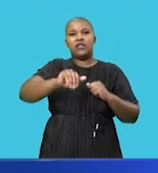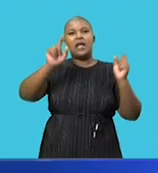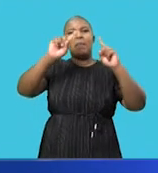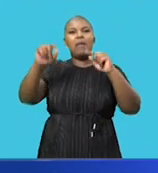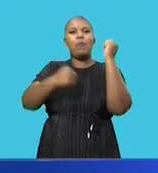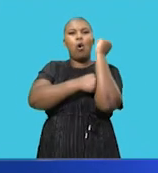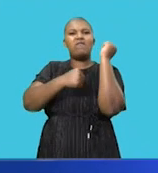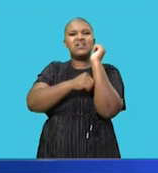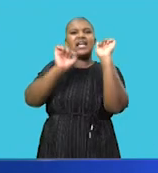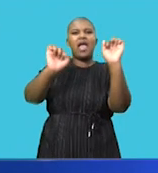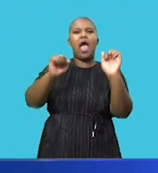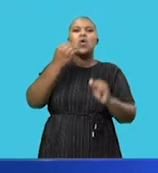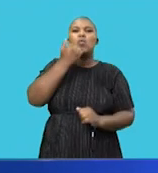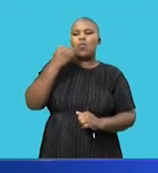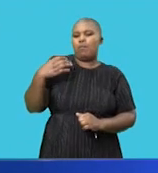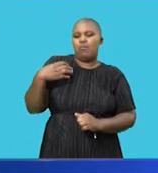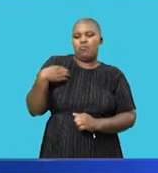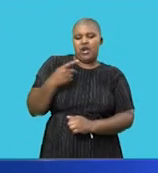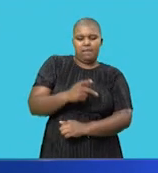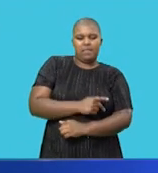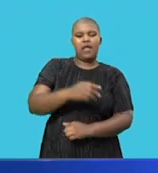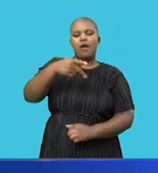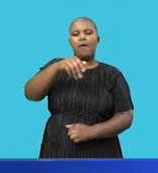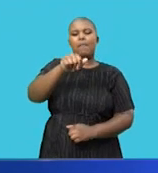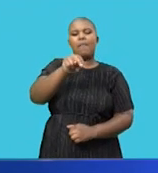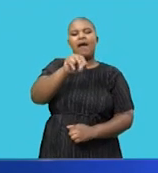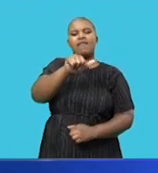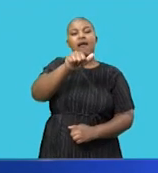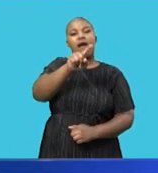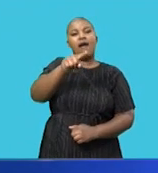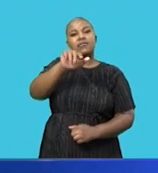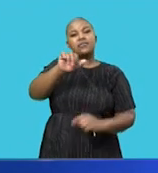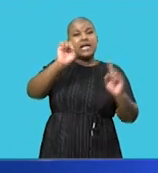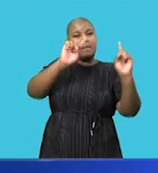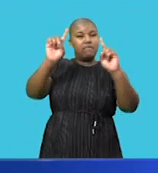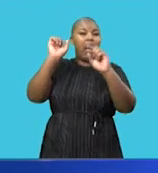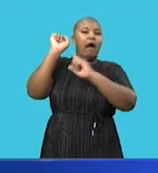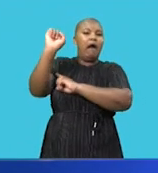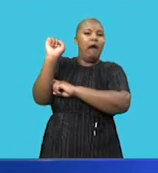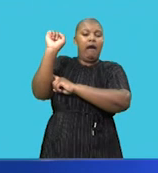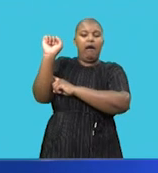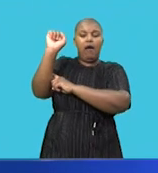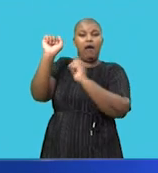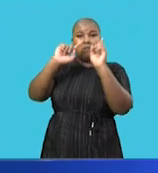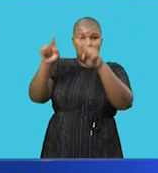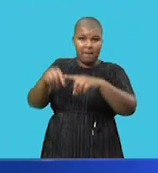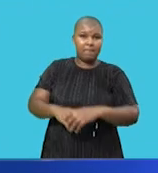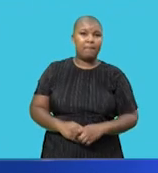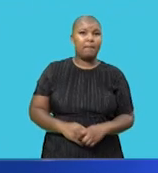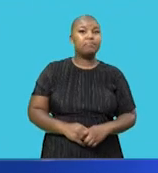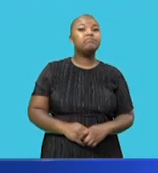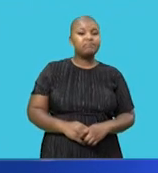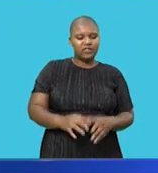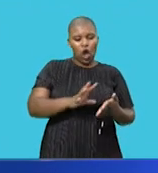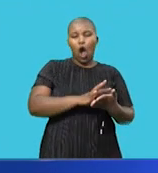Lesufi, tse tikolohong ya Johannesburg hoseng ha kajeno tsekong ya Kgiro e Phethahetseng. Basebetsi bao dikonteraka tsa bona tsa tshebetso